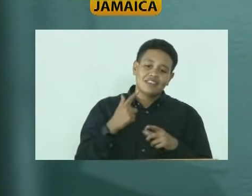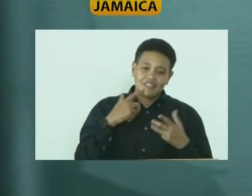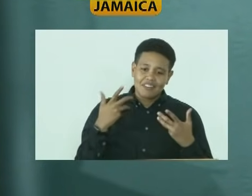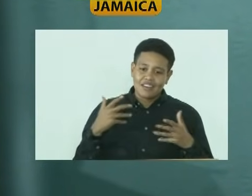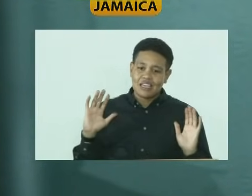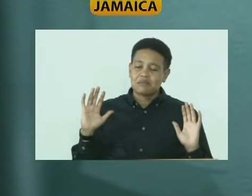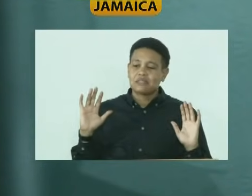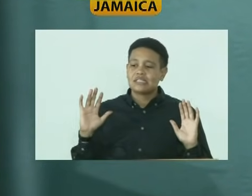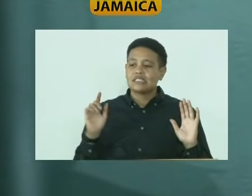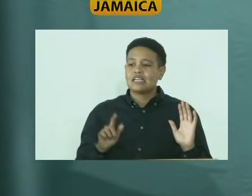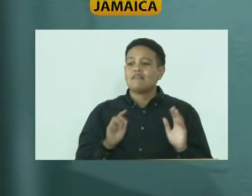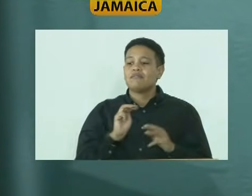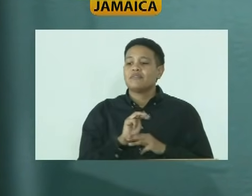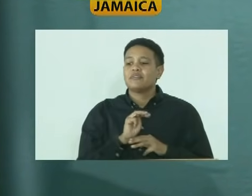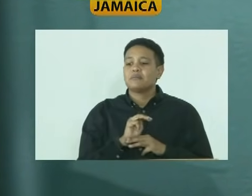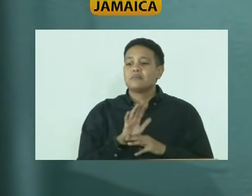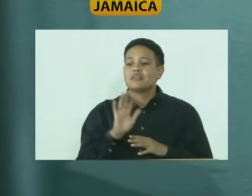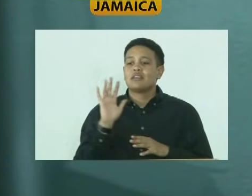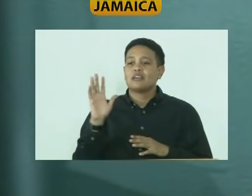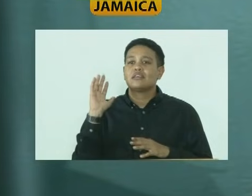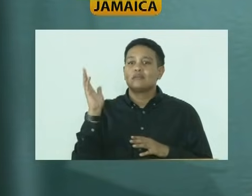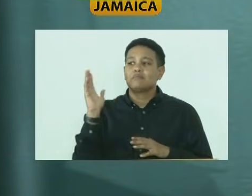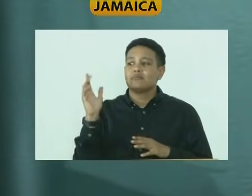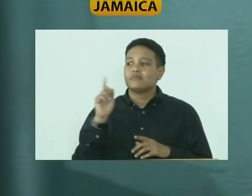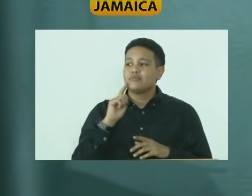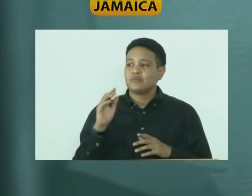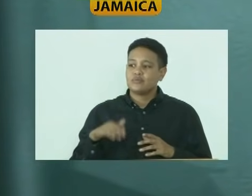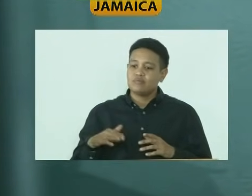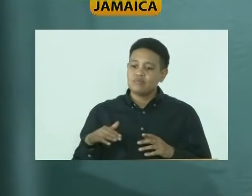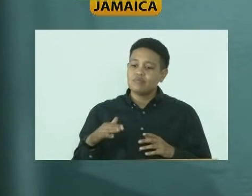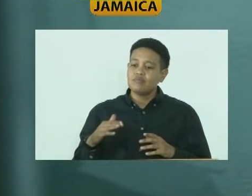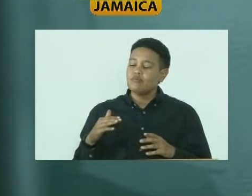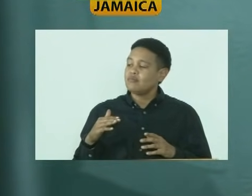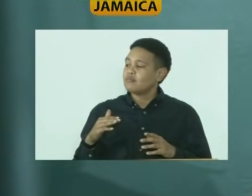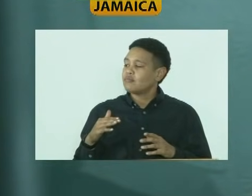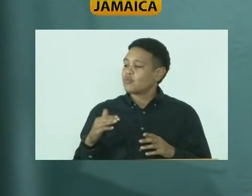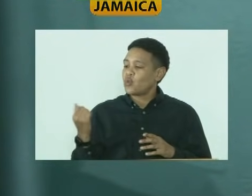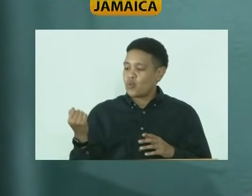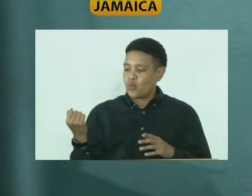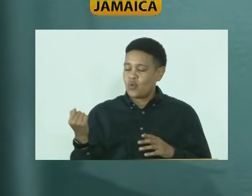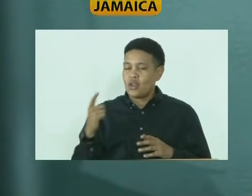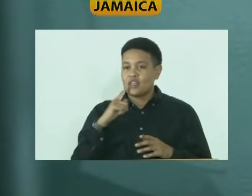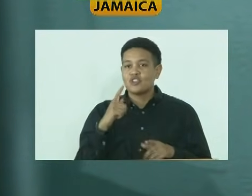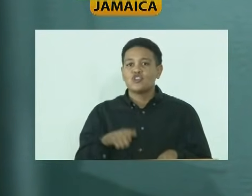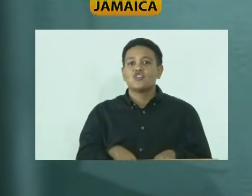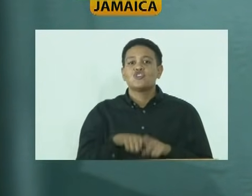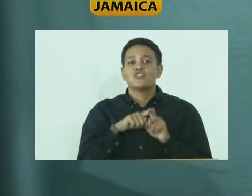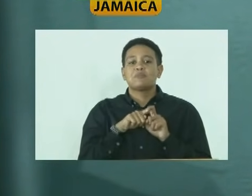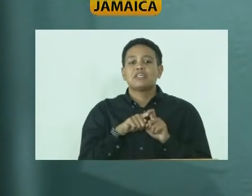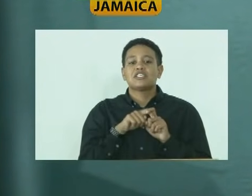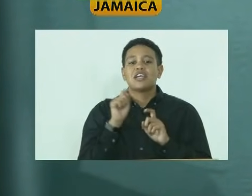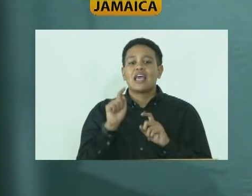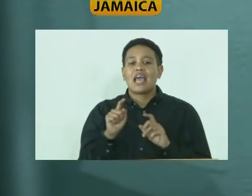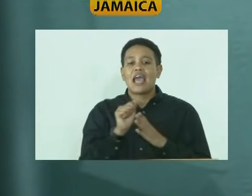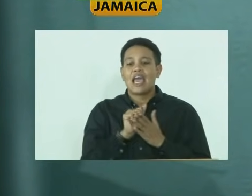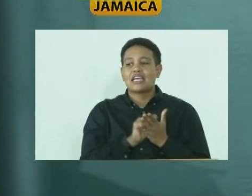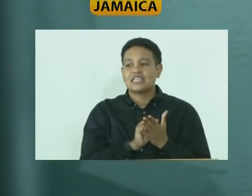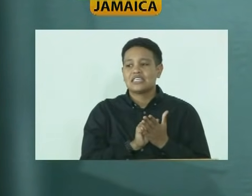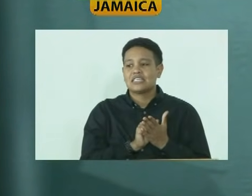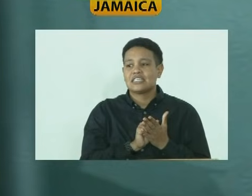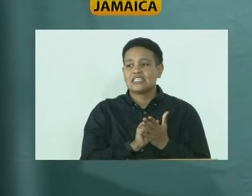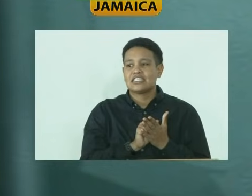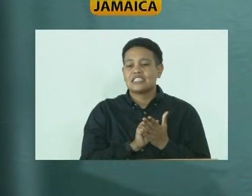of the Minister's presentation to Parliament and a suspension of the agenda as